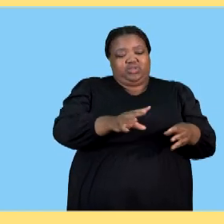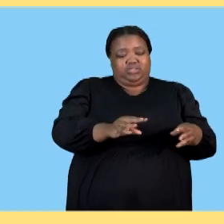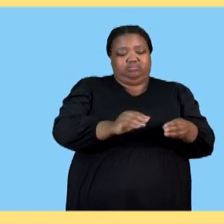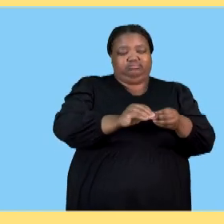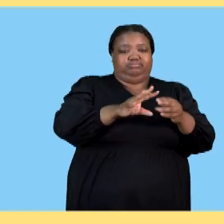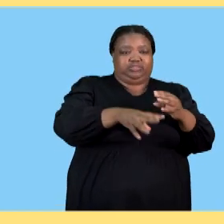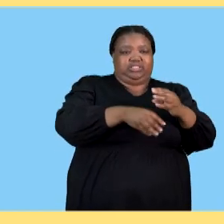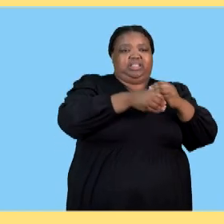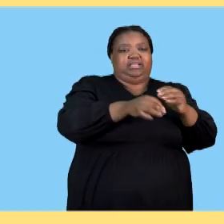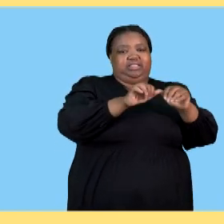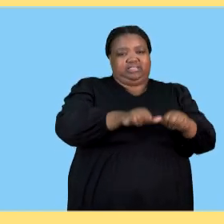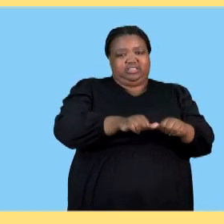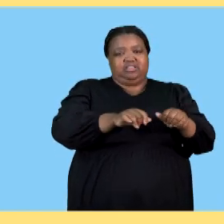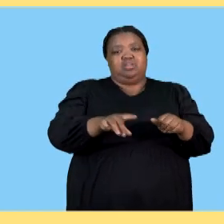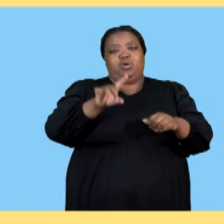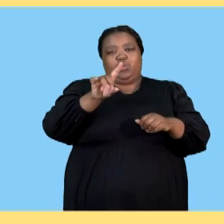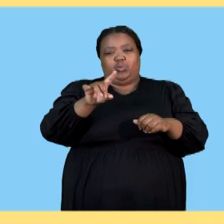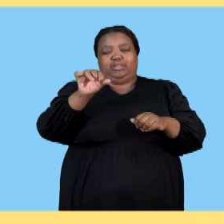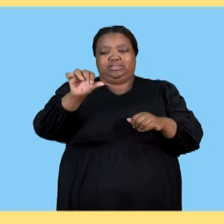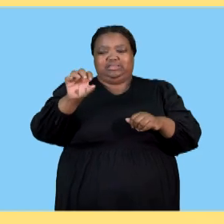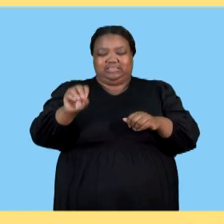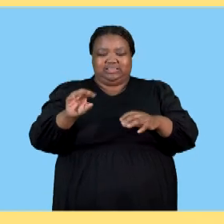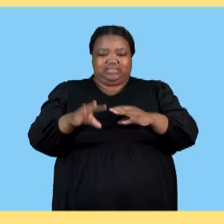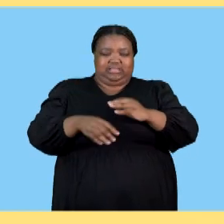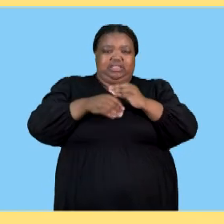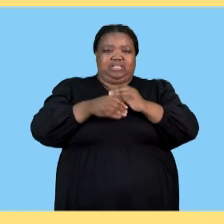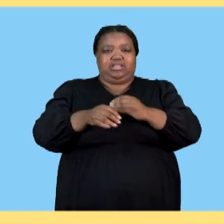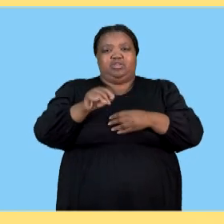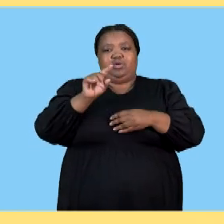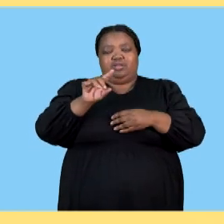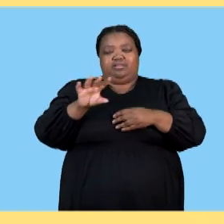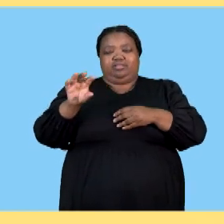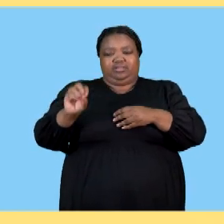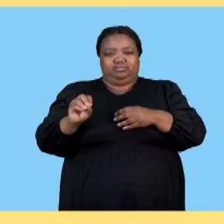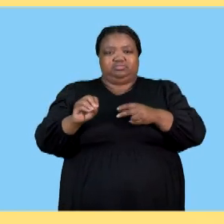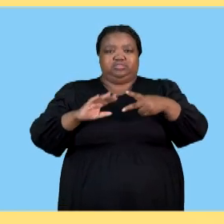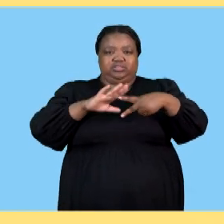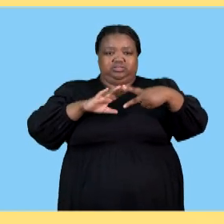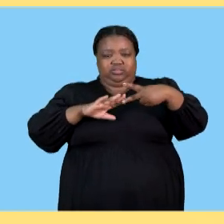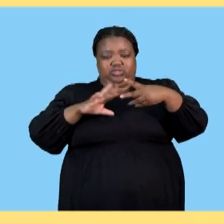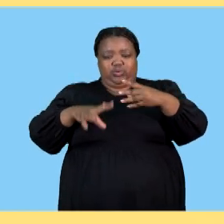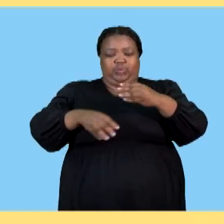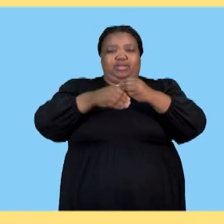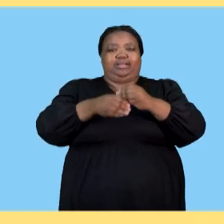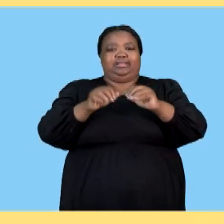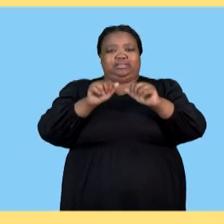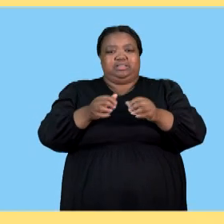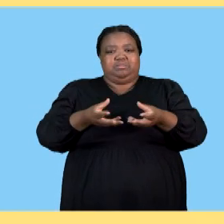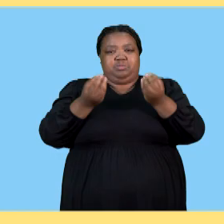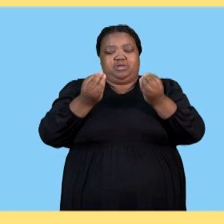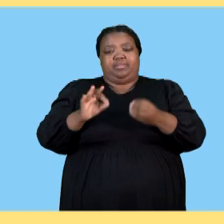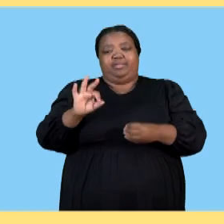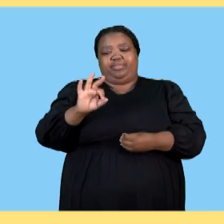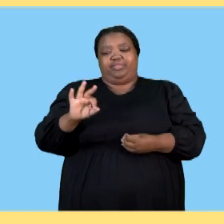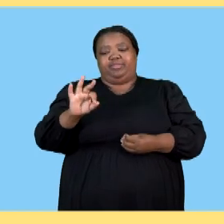150,000. So when I have my 160 and my 150, I add these two together, then I end